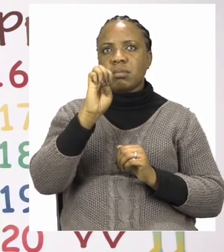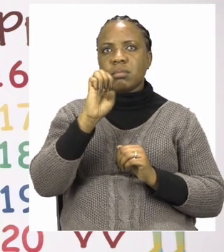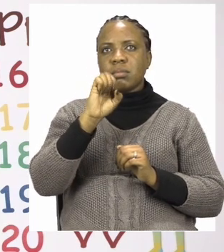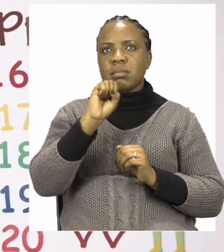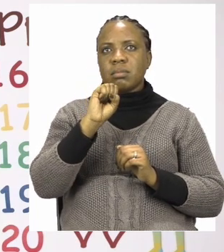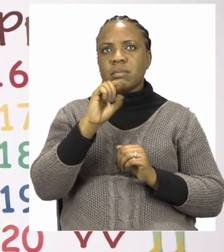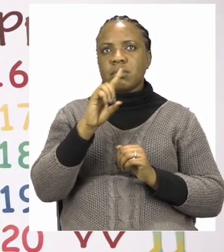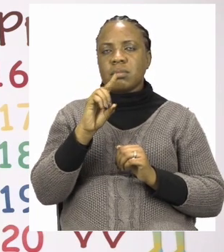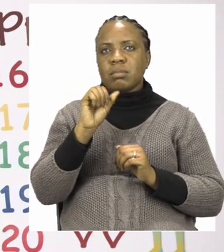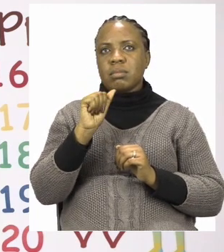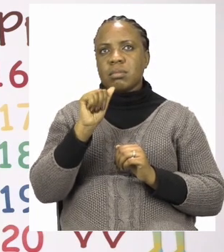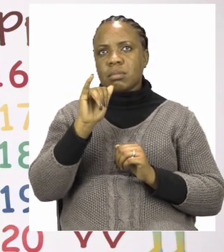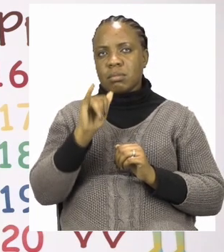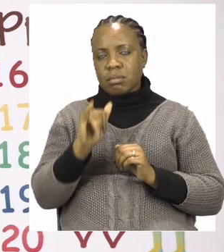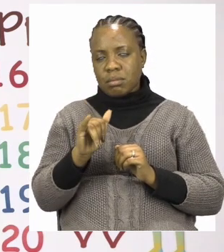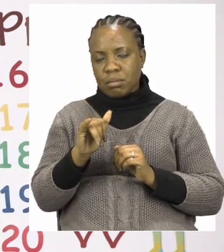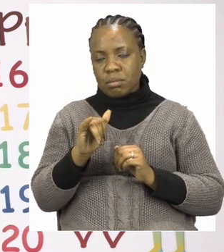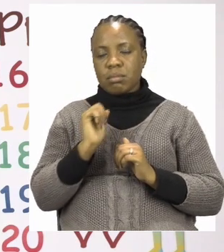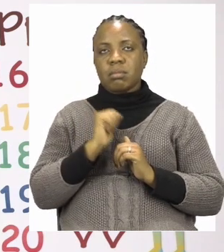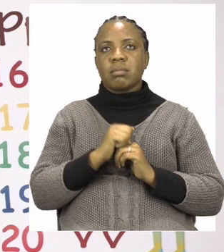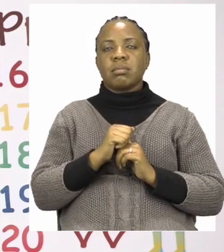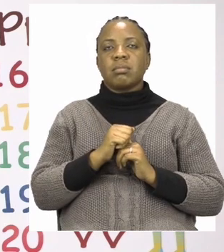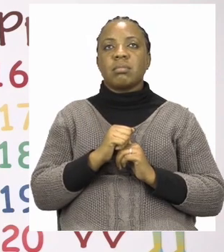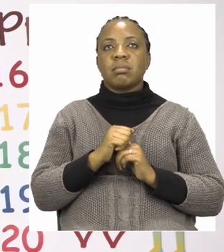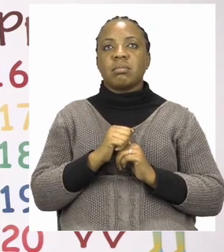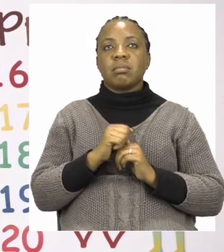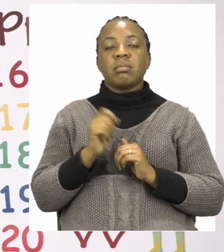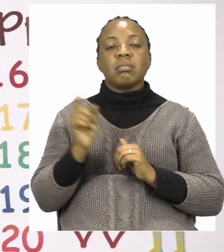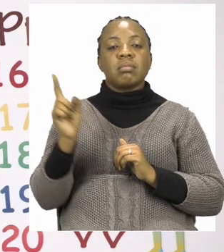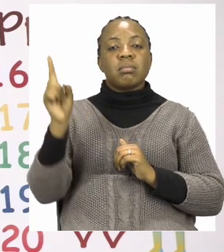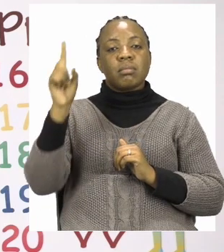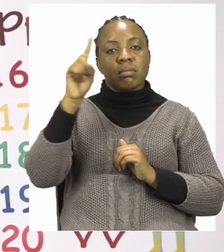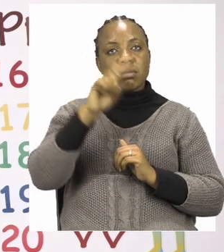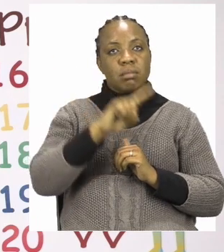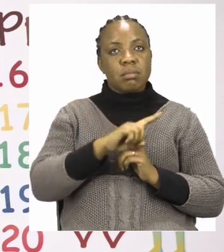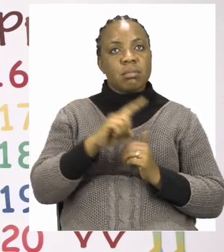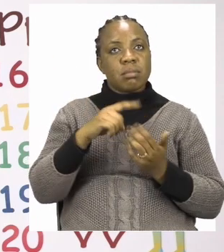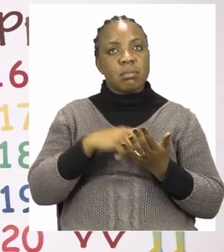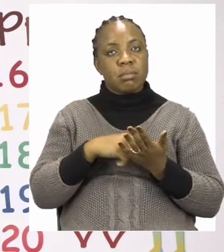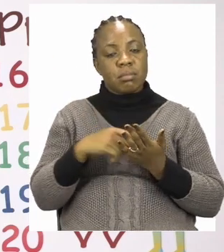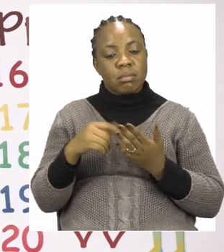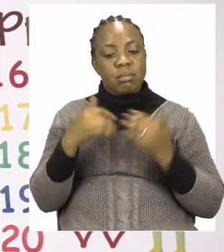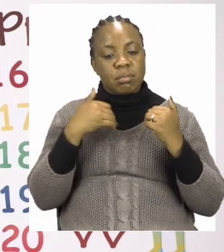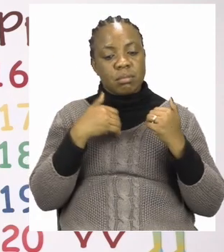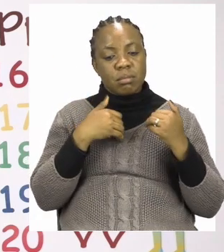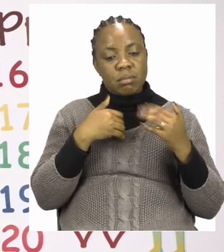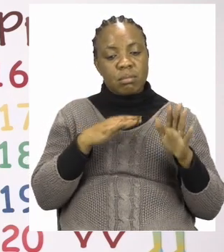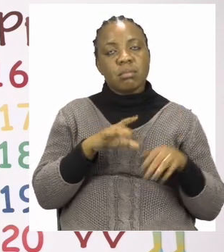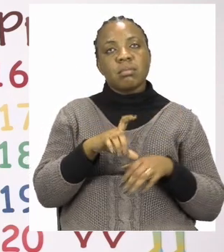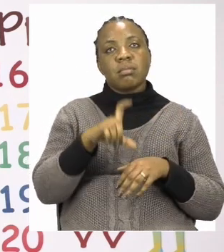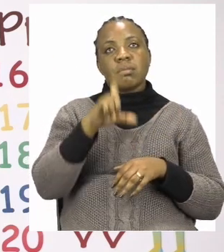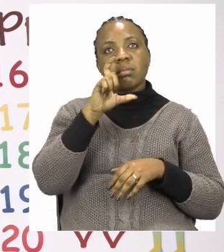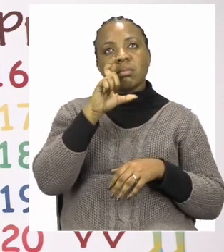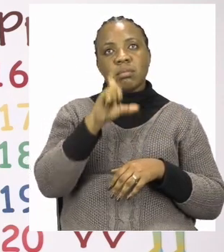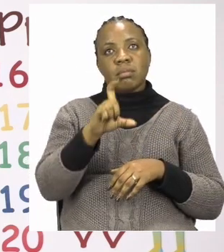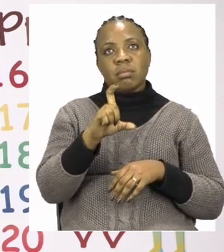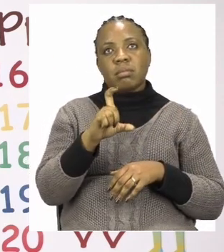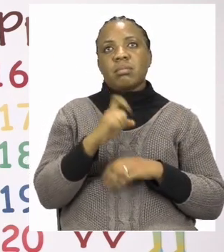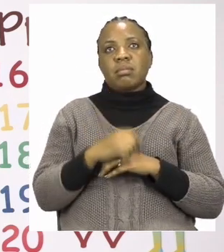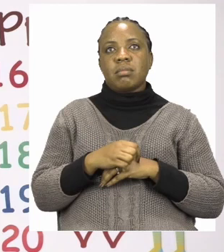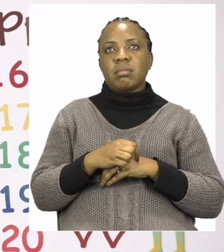a day of the week, we can use capital letters. So we're going to say capital letter